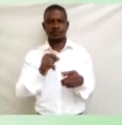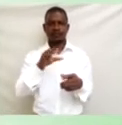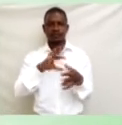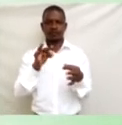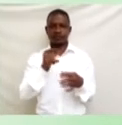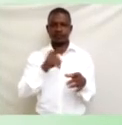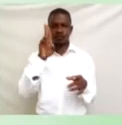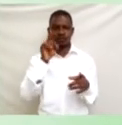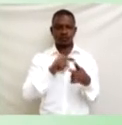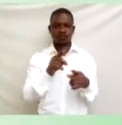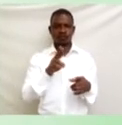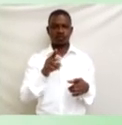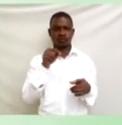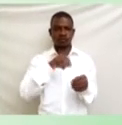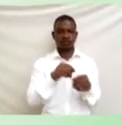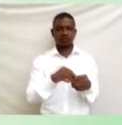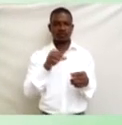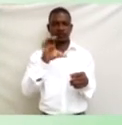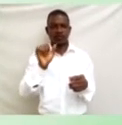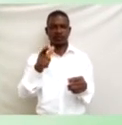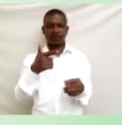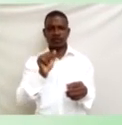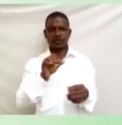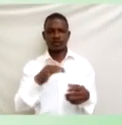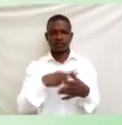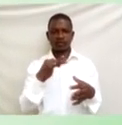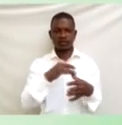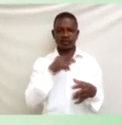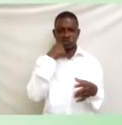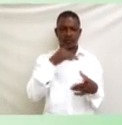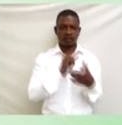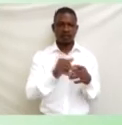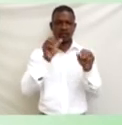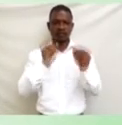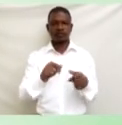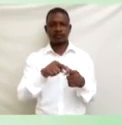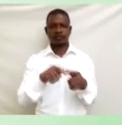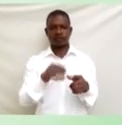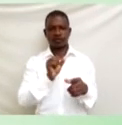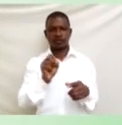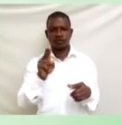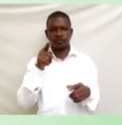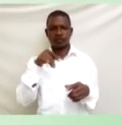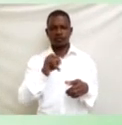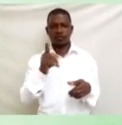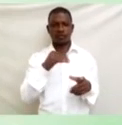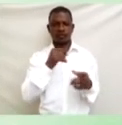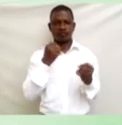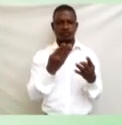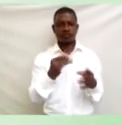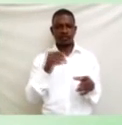Should in conditional sentences is often used in the clauses expressing